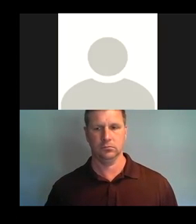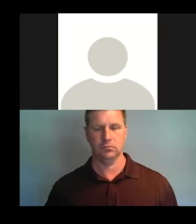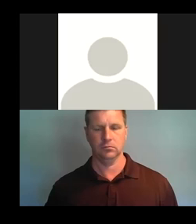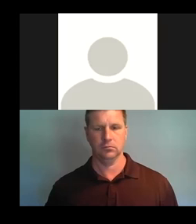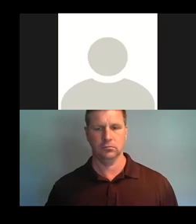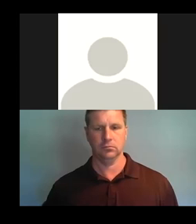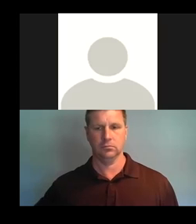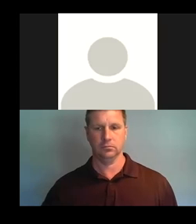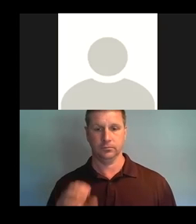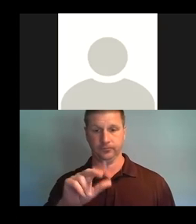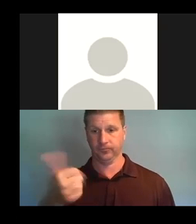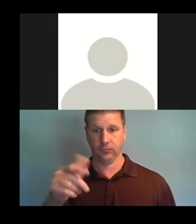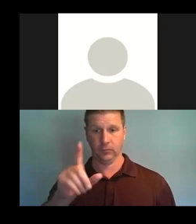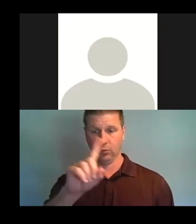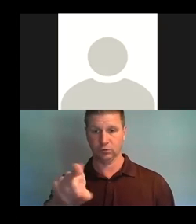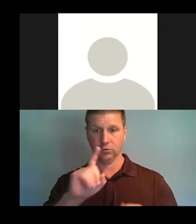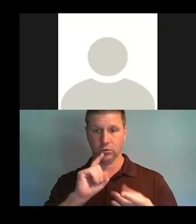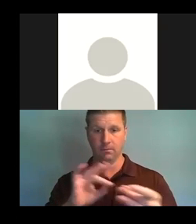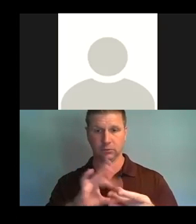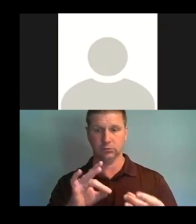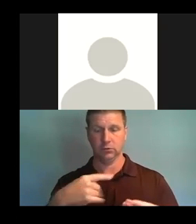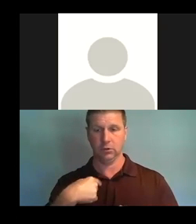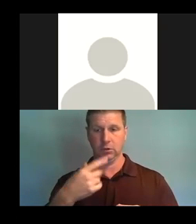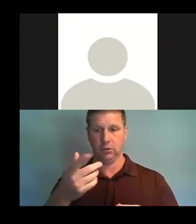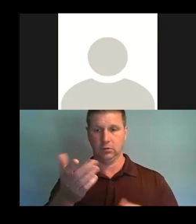If there are no questions or comments, I'll entertain a motion to approve.